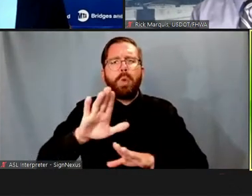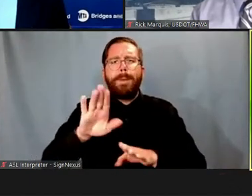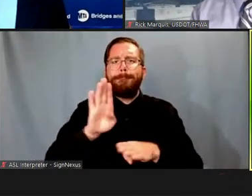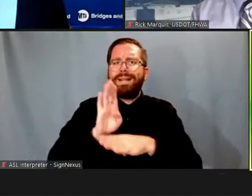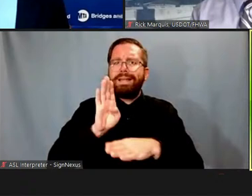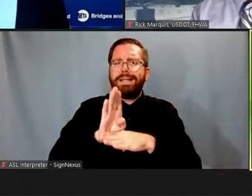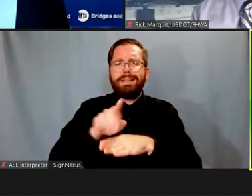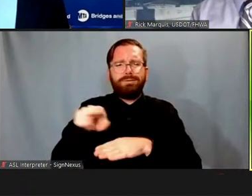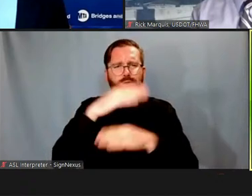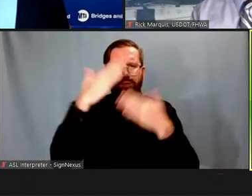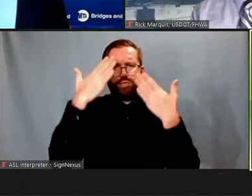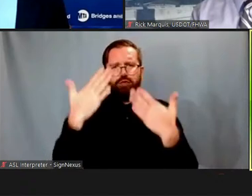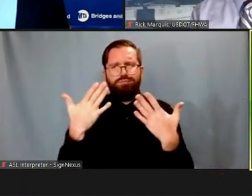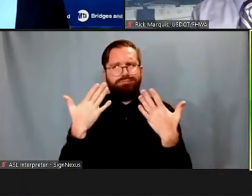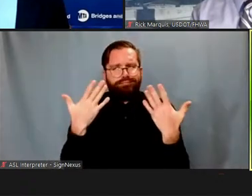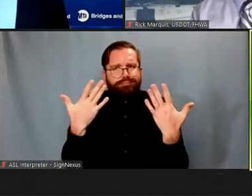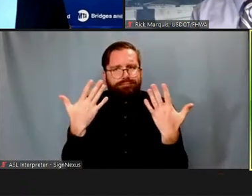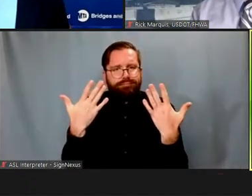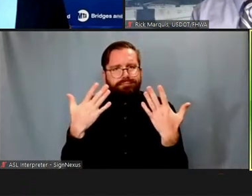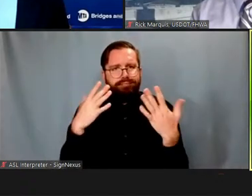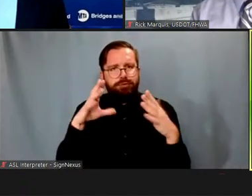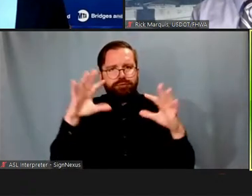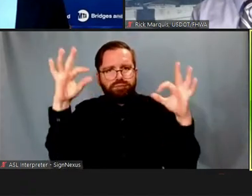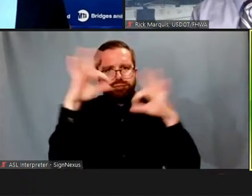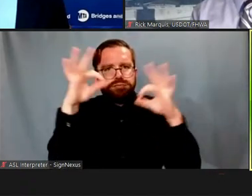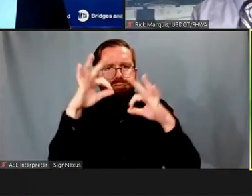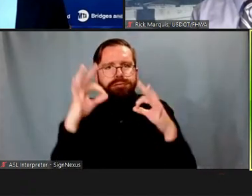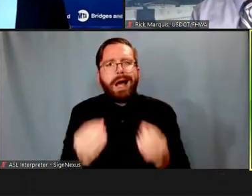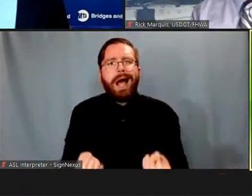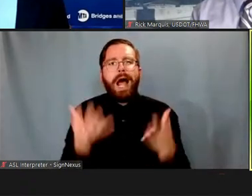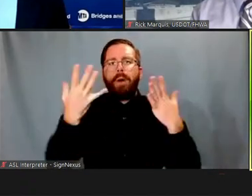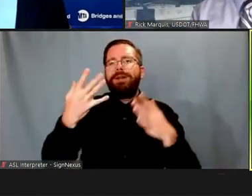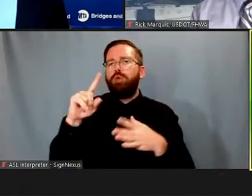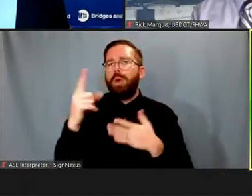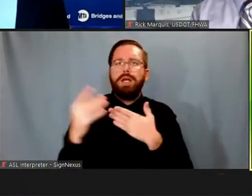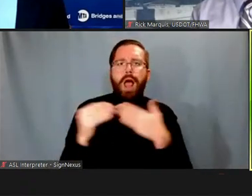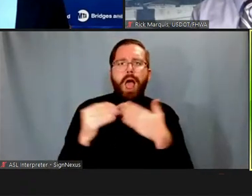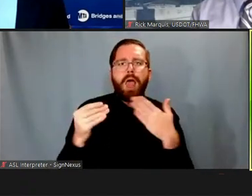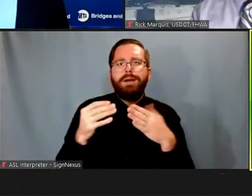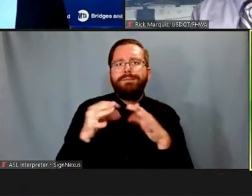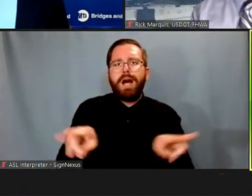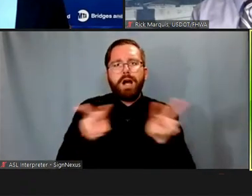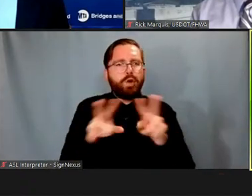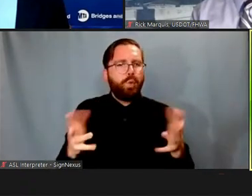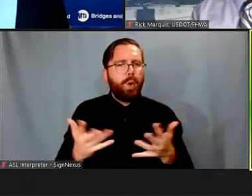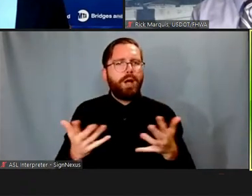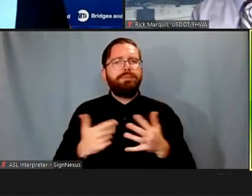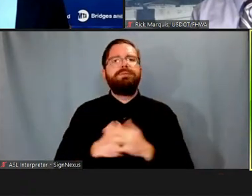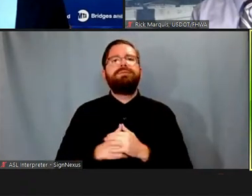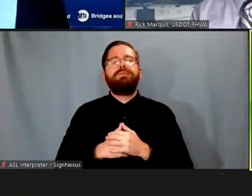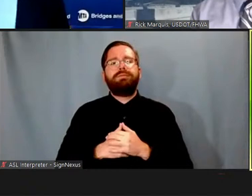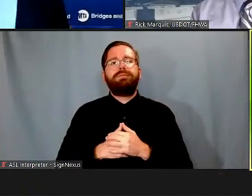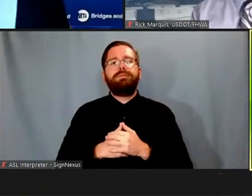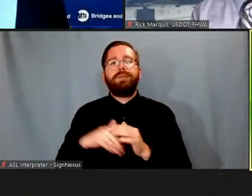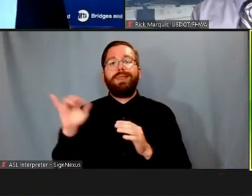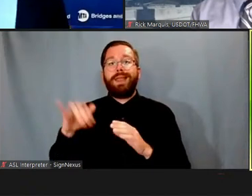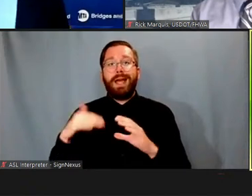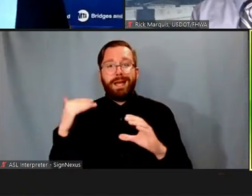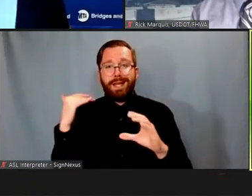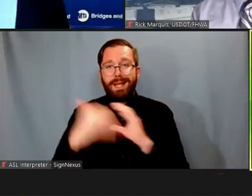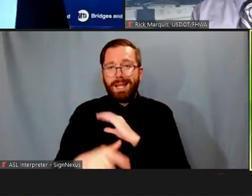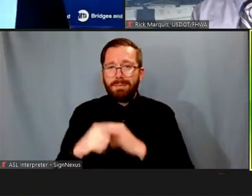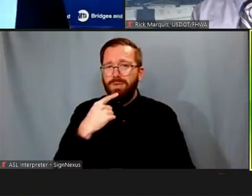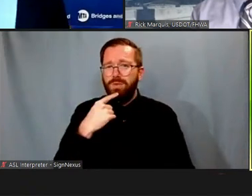is you know besides that let me let you guys know that that email on waiving 70 dollars